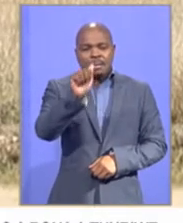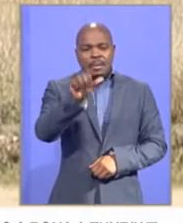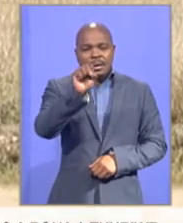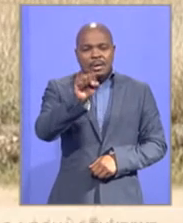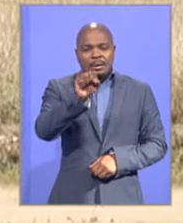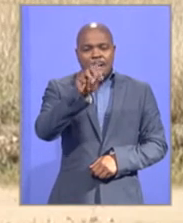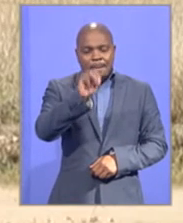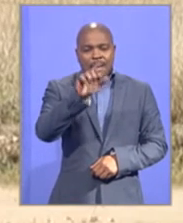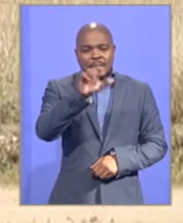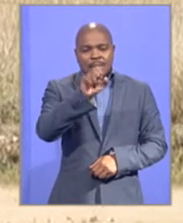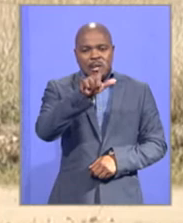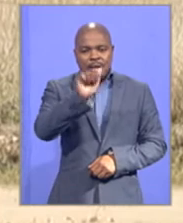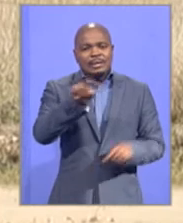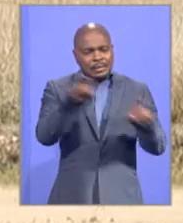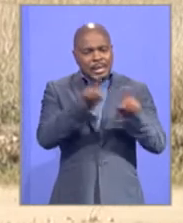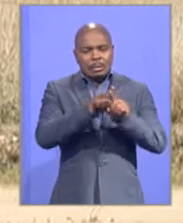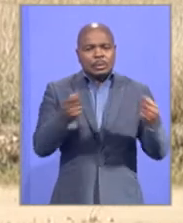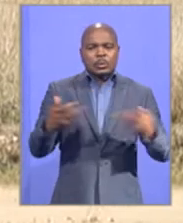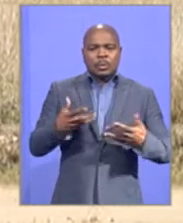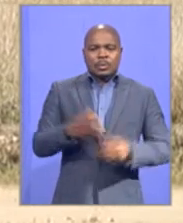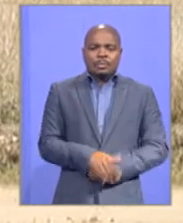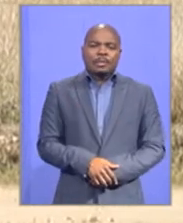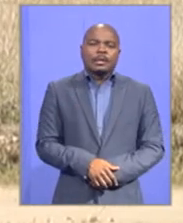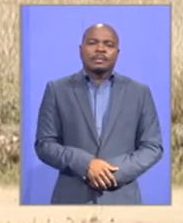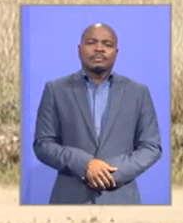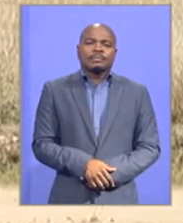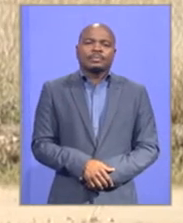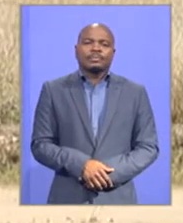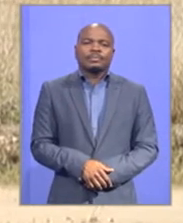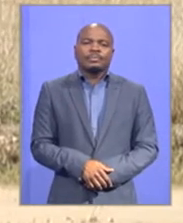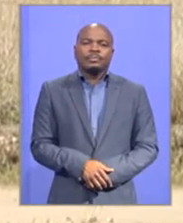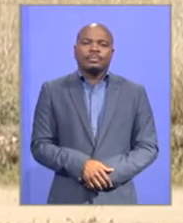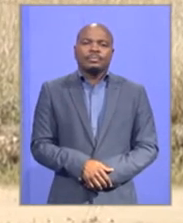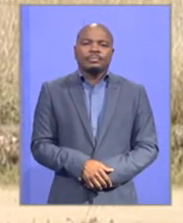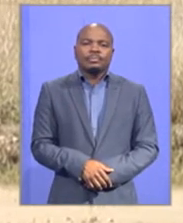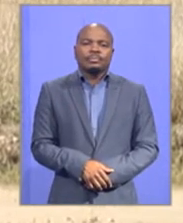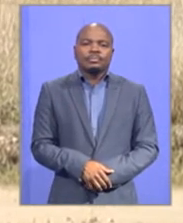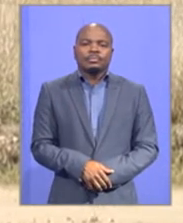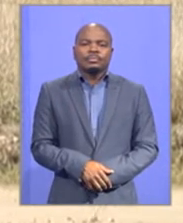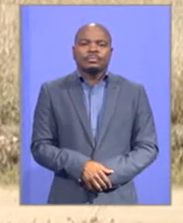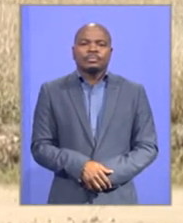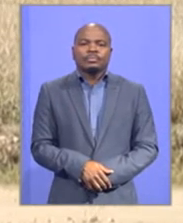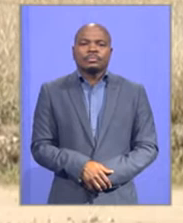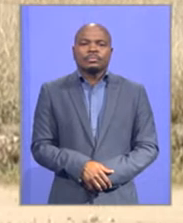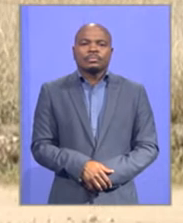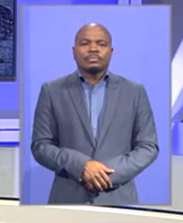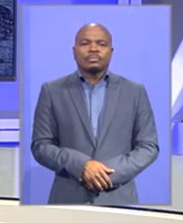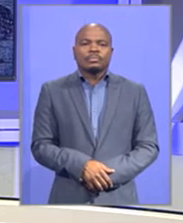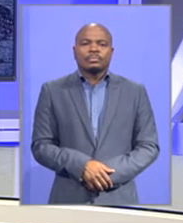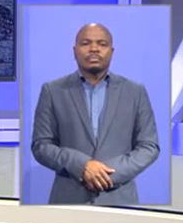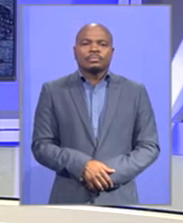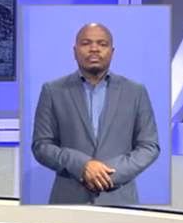a re o gakgamaditswe ke tiragalo eno. Katlegonyoni, SABC News, Makotopong, Limpopo.